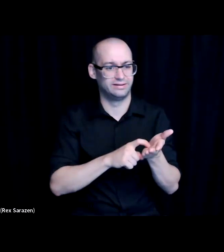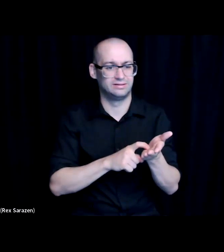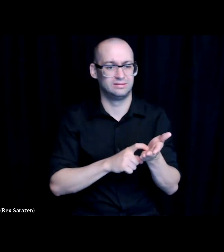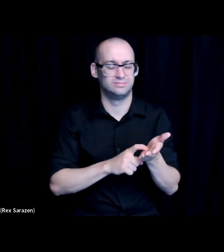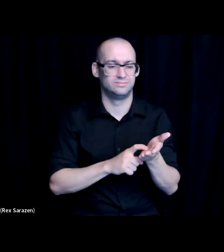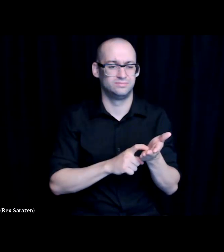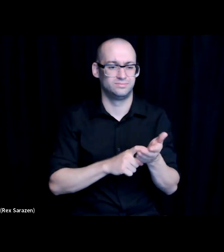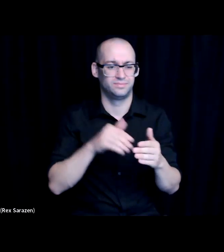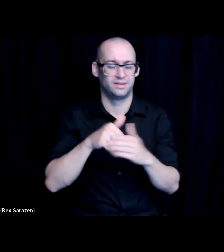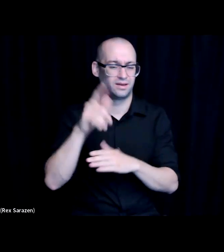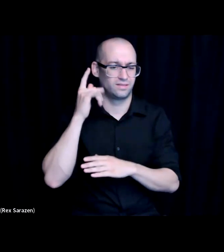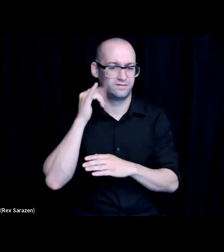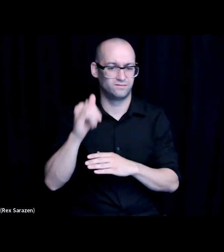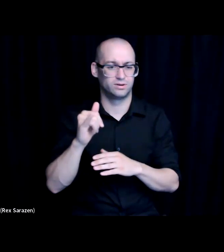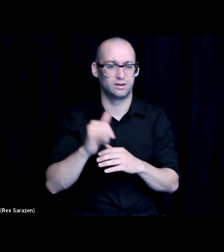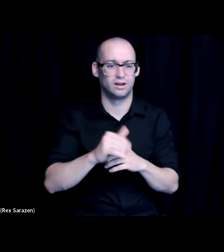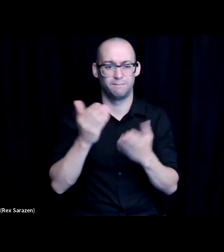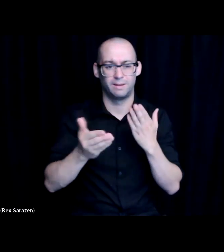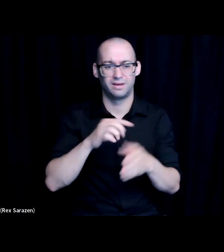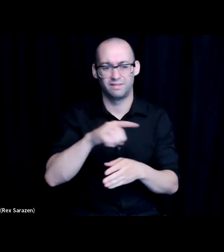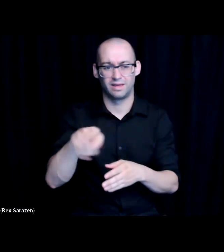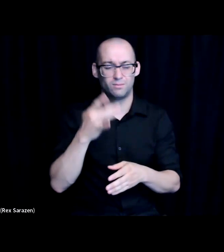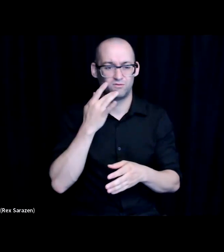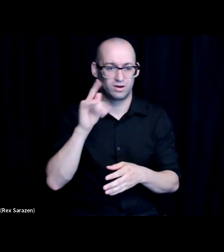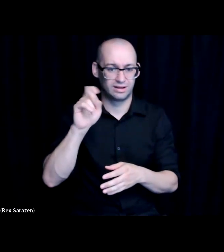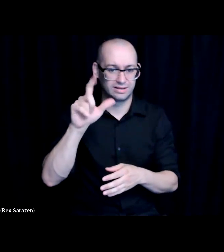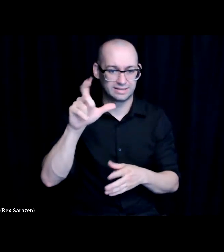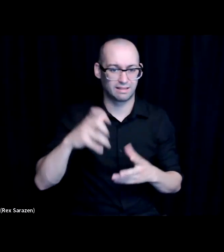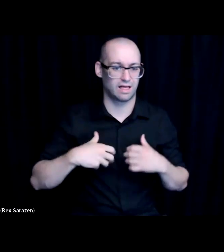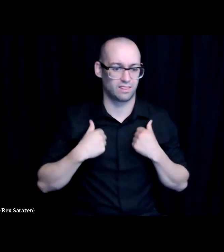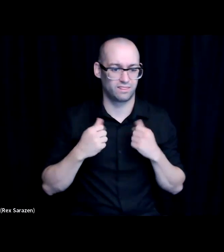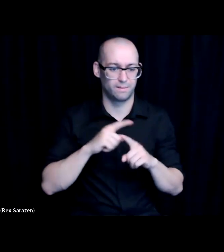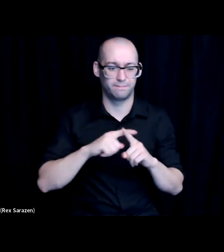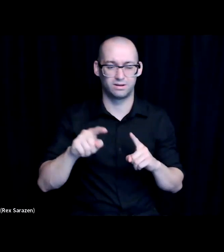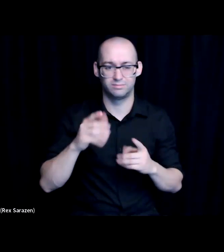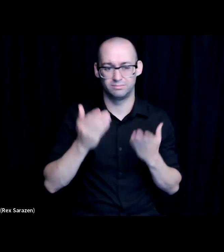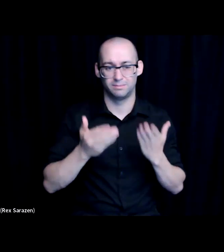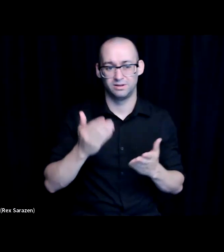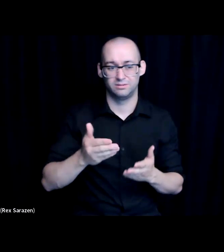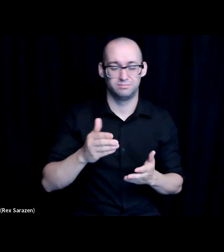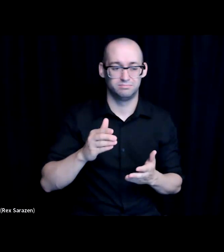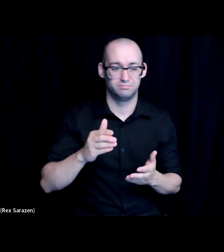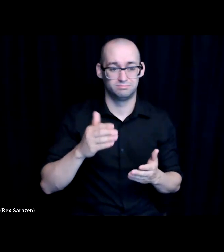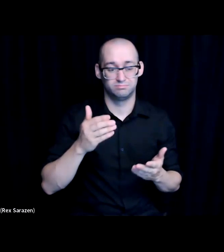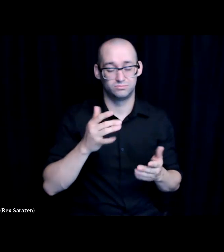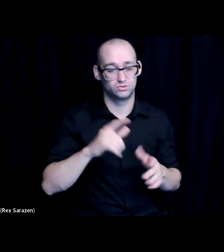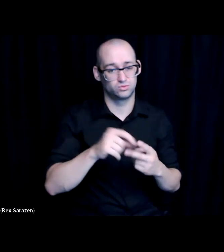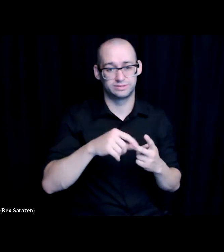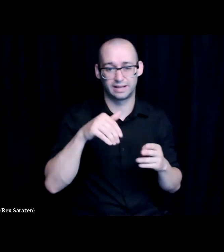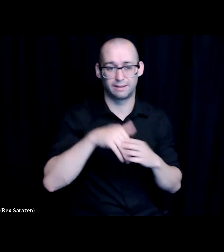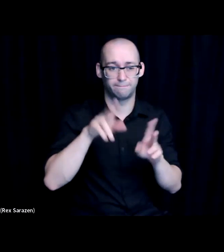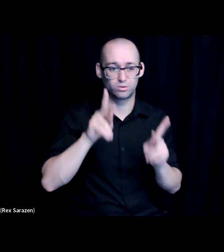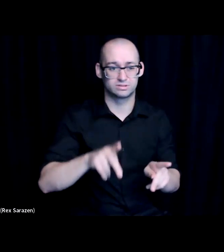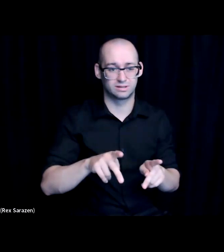California are, might prefer telehealth, but might forgo care altogether or choose in person because of the